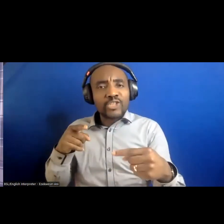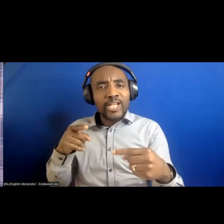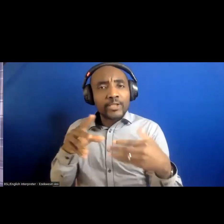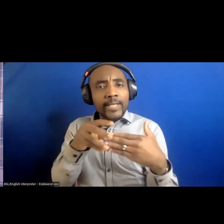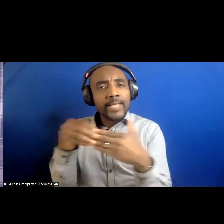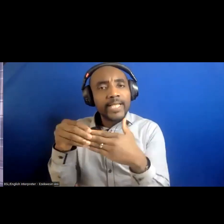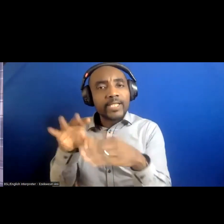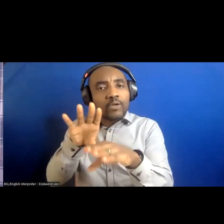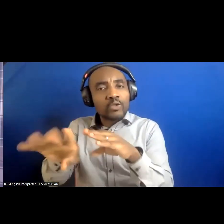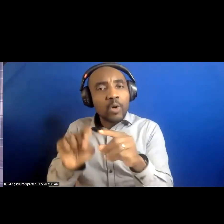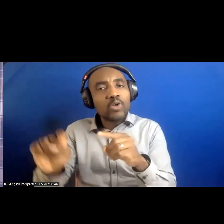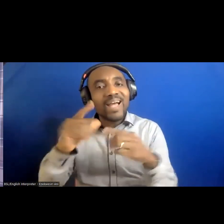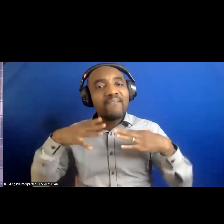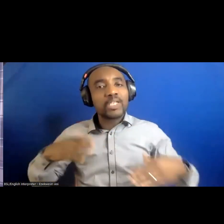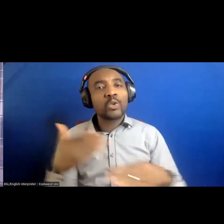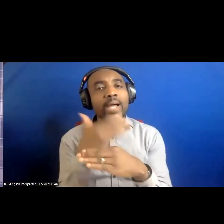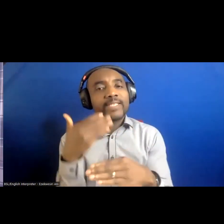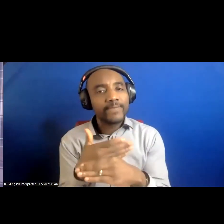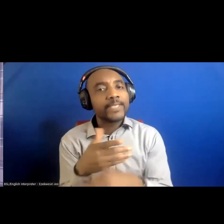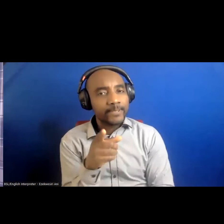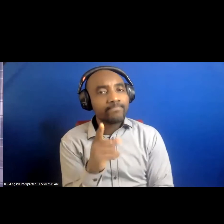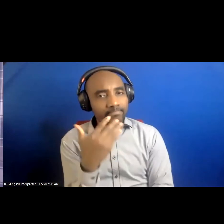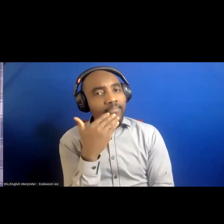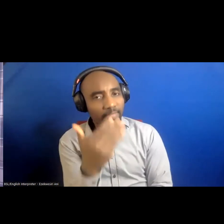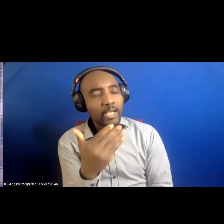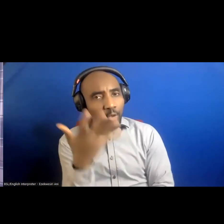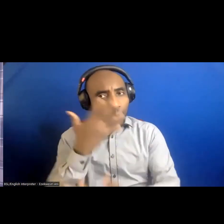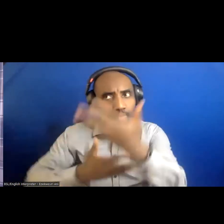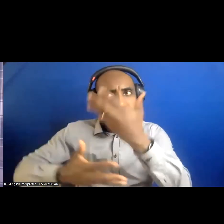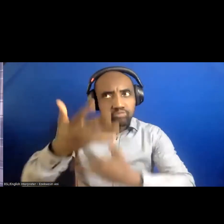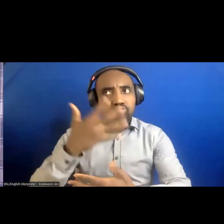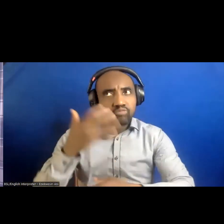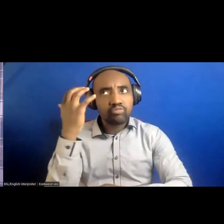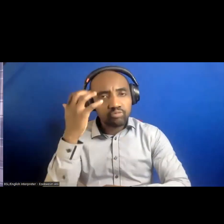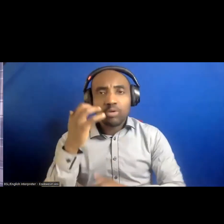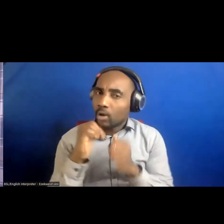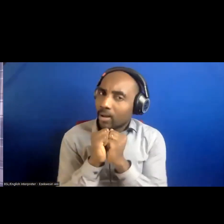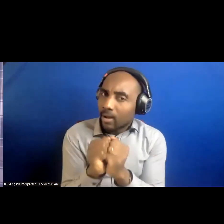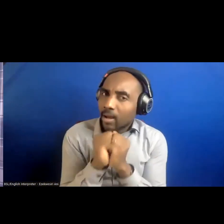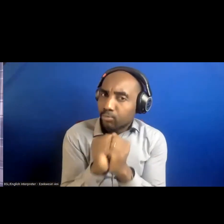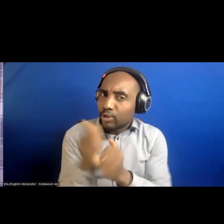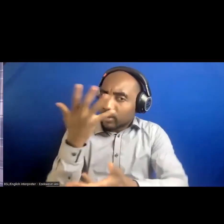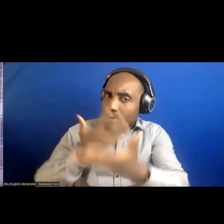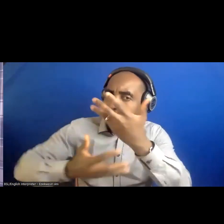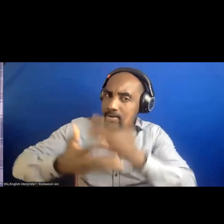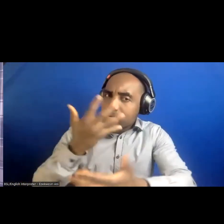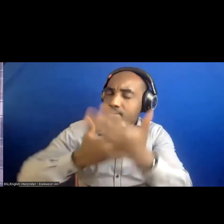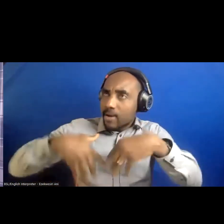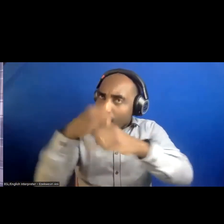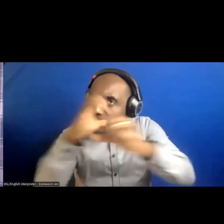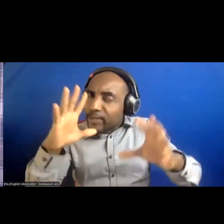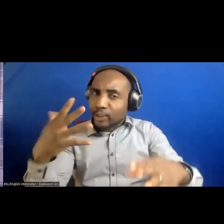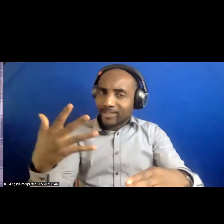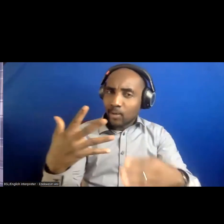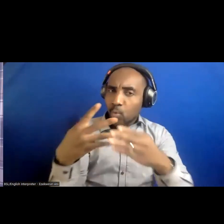of sport and physical activity. So thank you for that. We are very appreciative, and vision with action